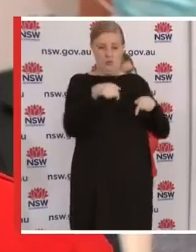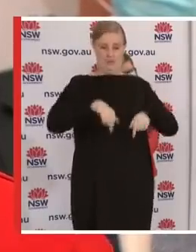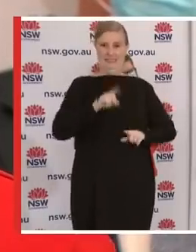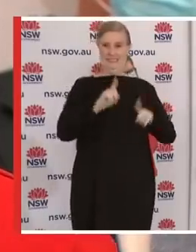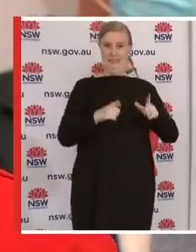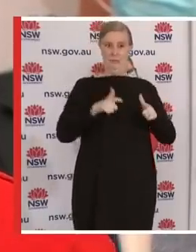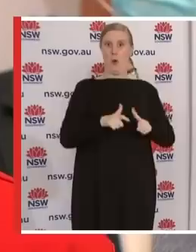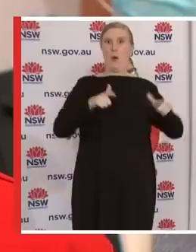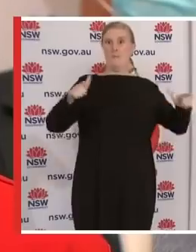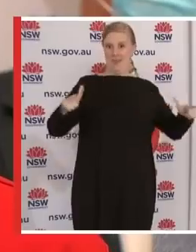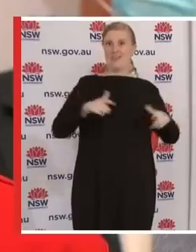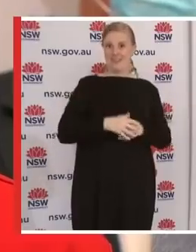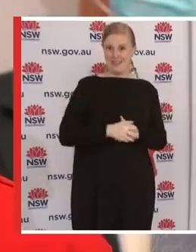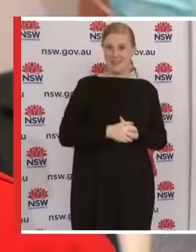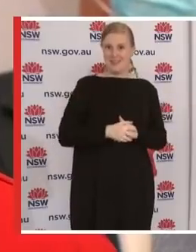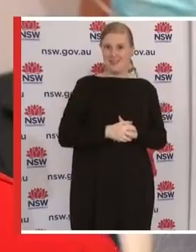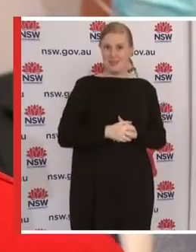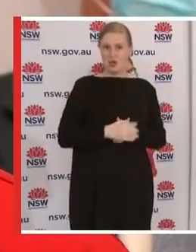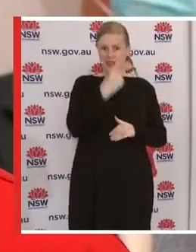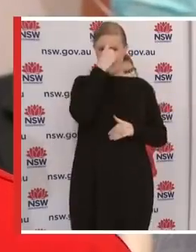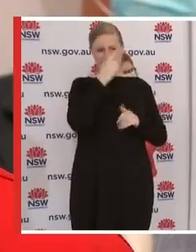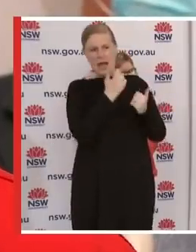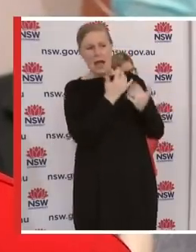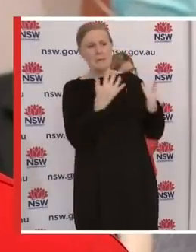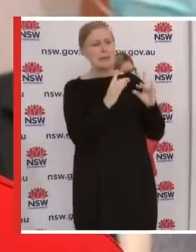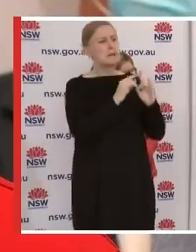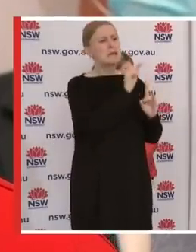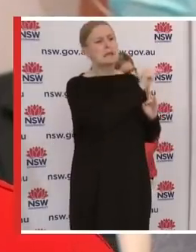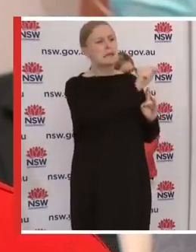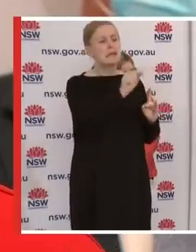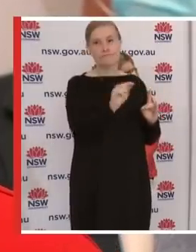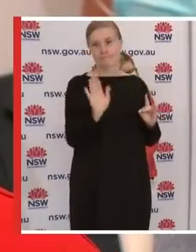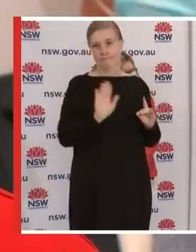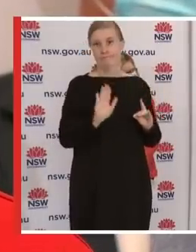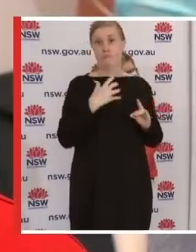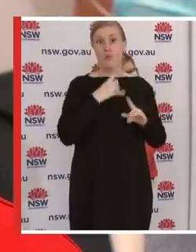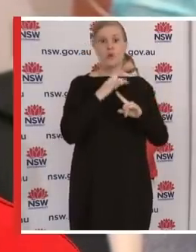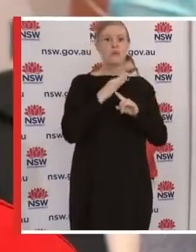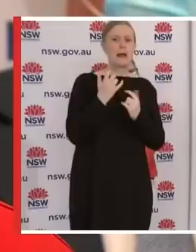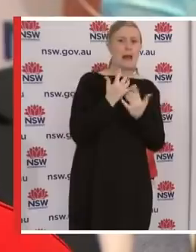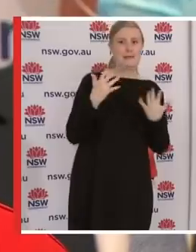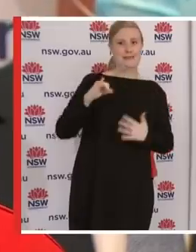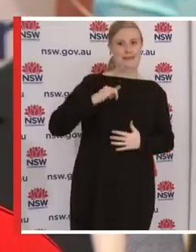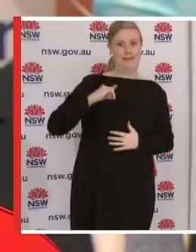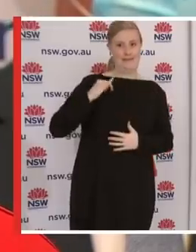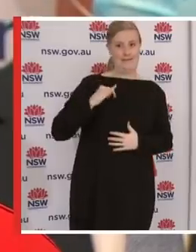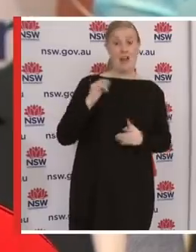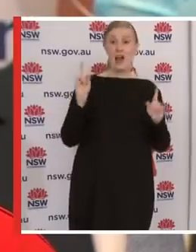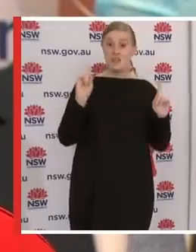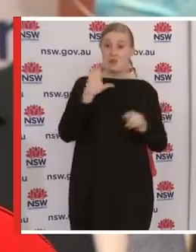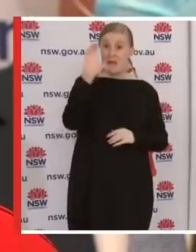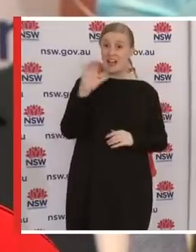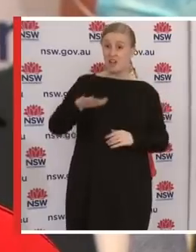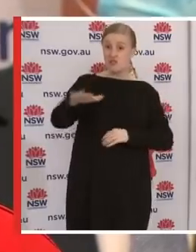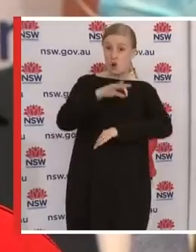amount of staff. And at the moment, the regional hospitals are well staffed, they're running okay. Dr. Yeah. Todorow, how many cases a day could New South